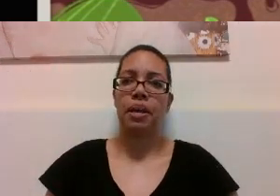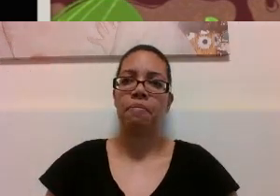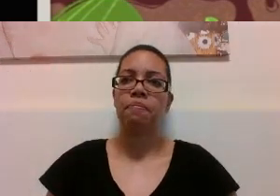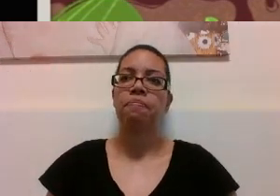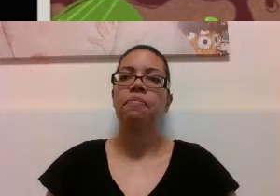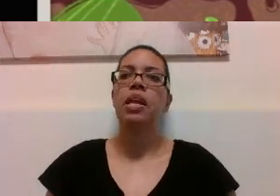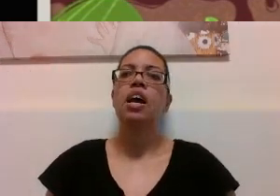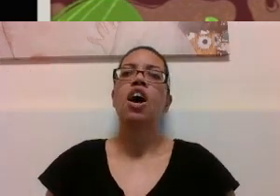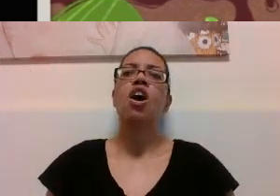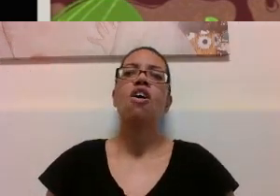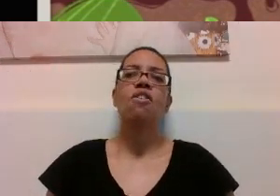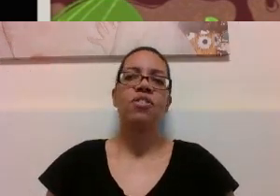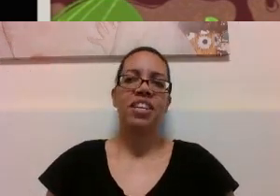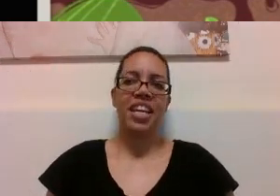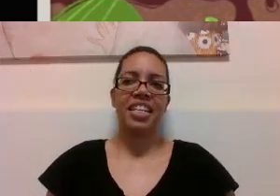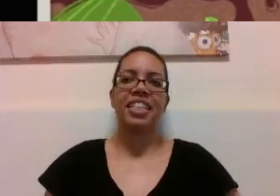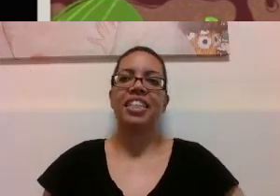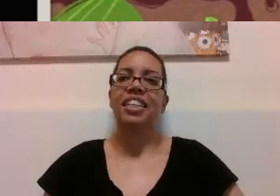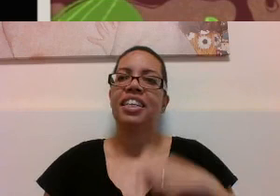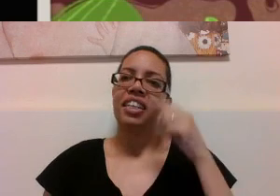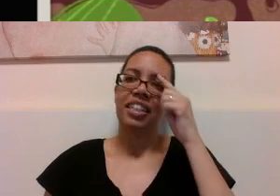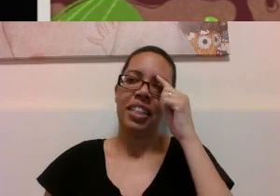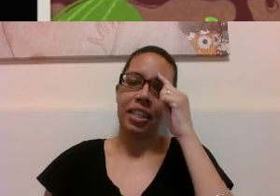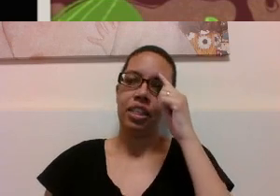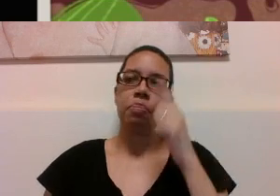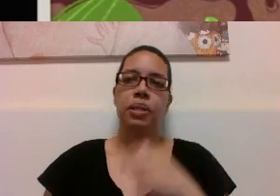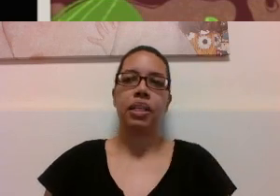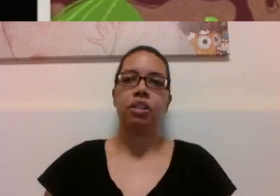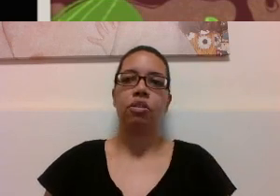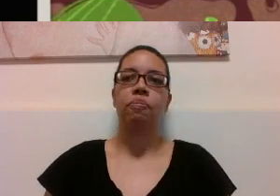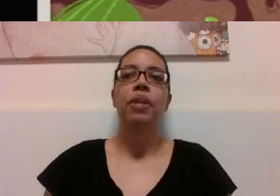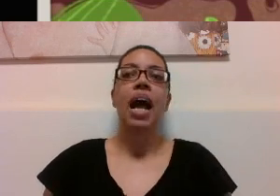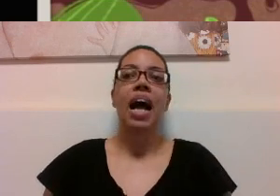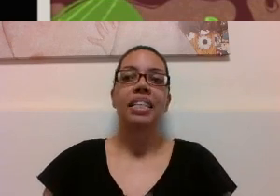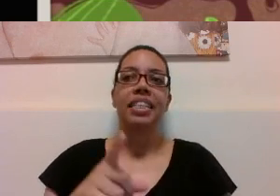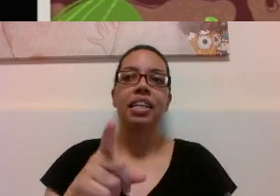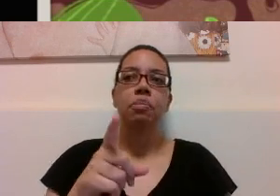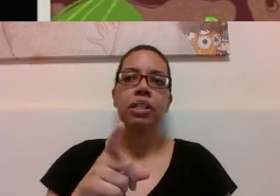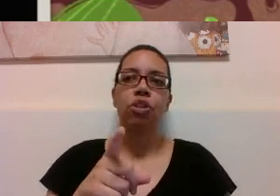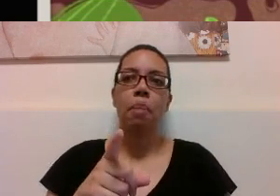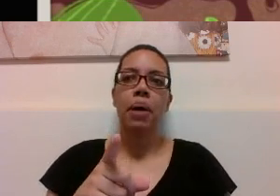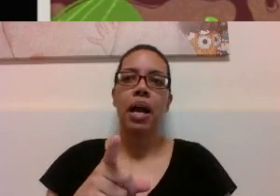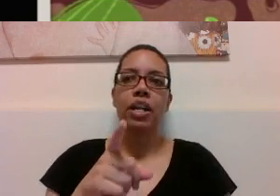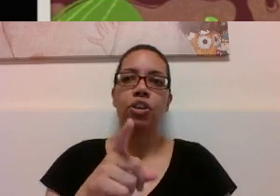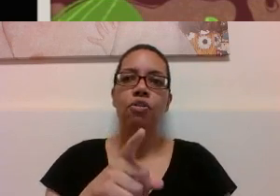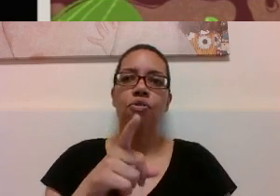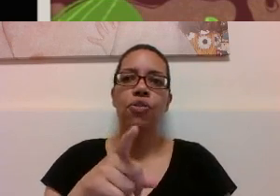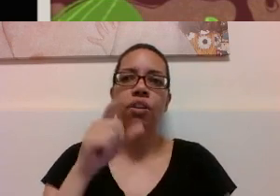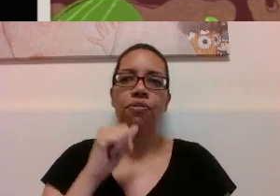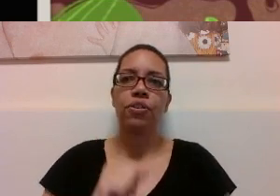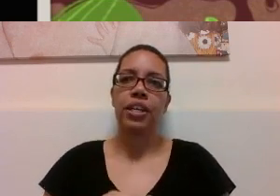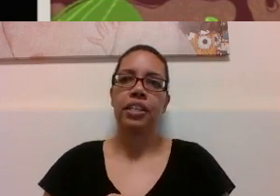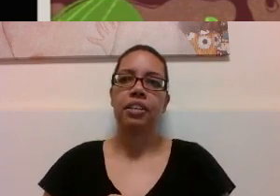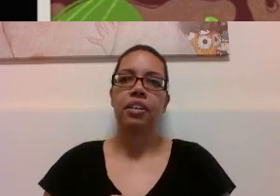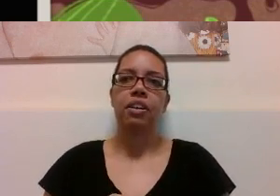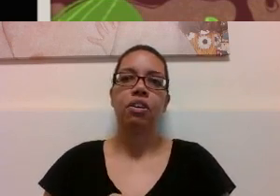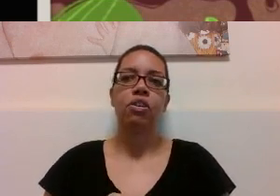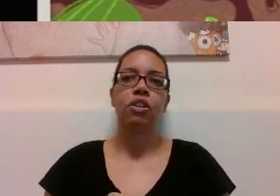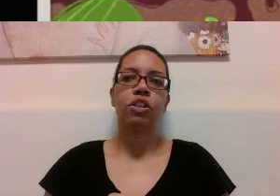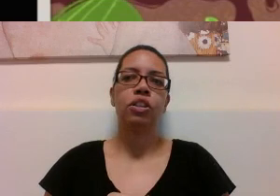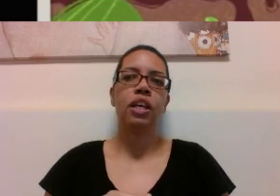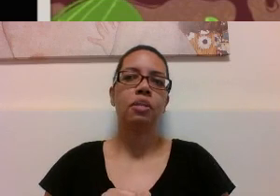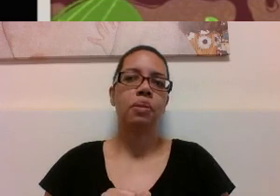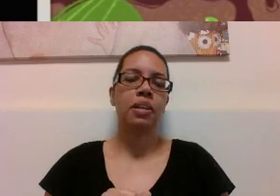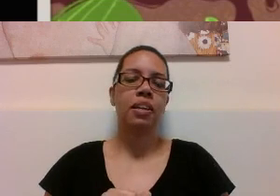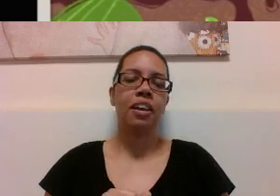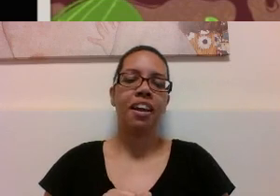Said the pea. Oh, yes, said Super Tato. I set my trap and you fell for it.